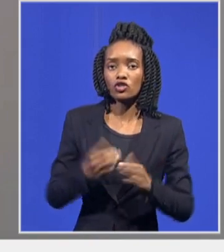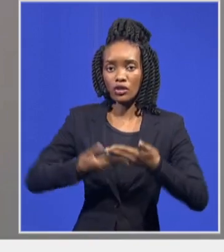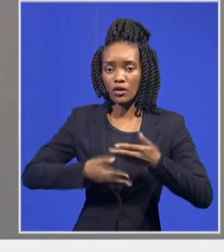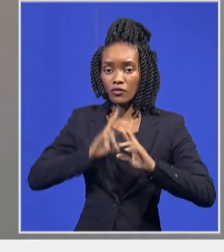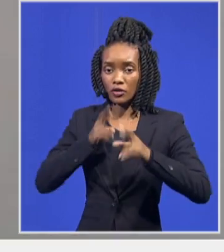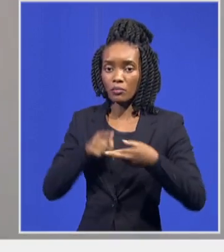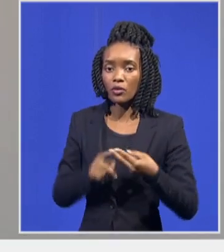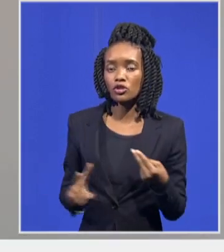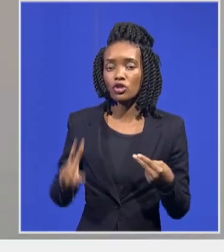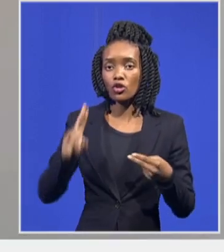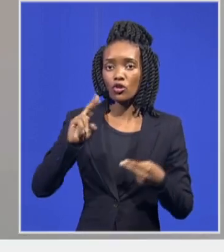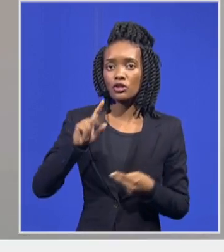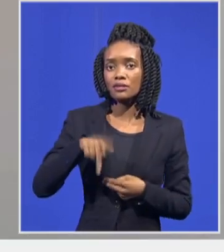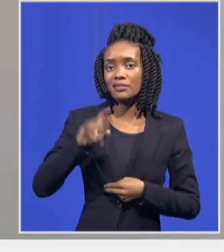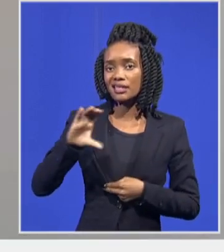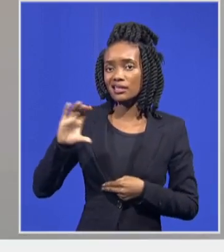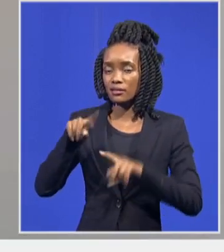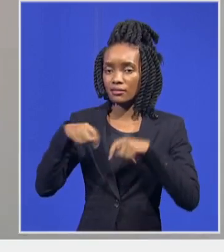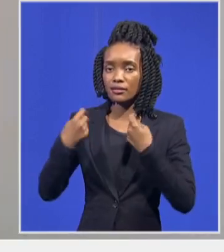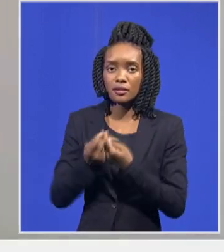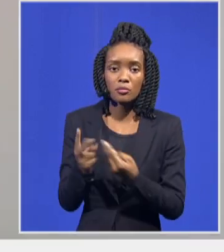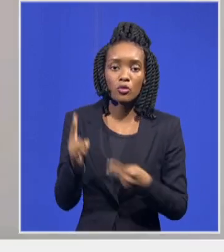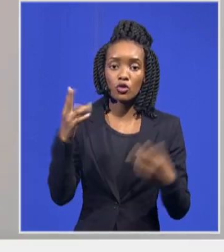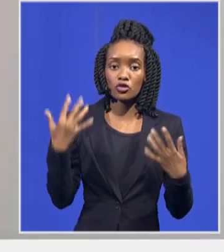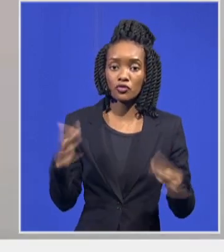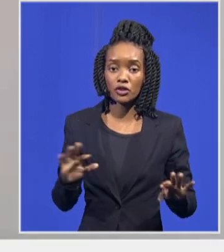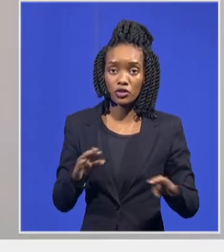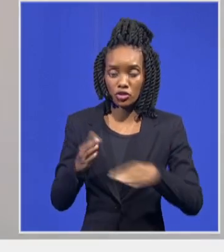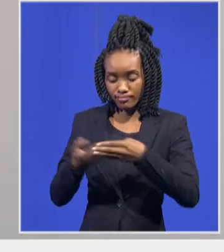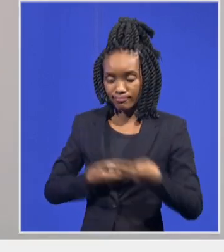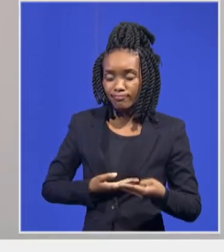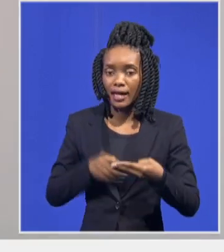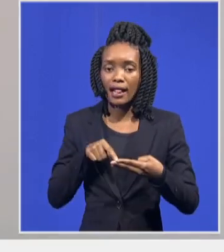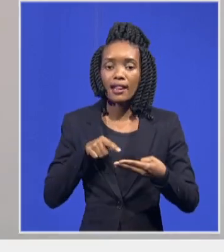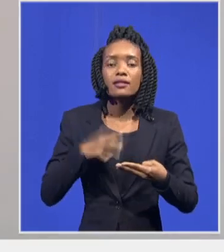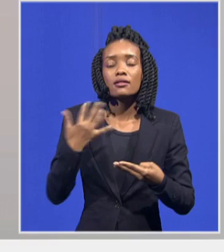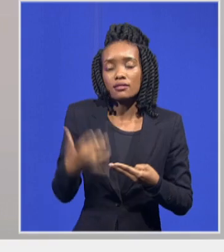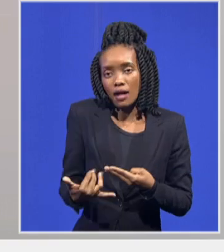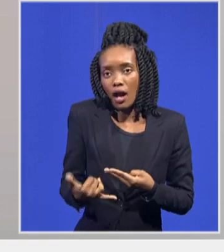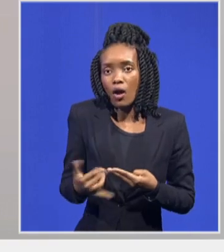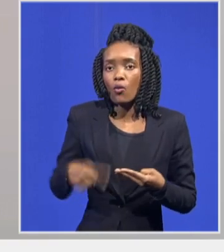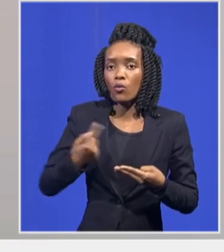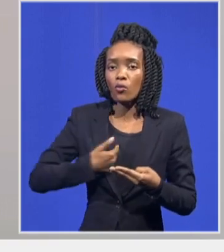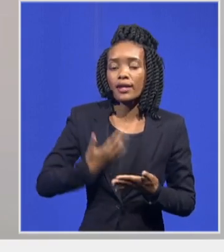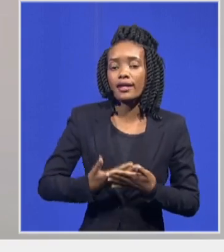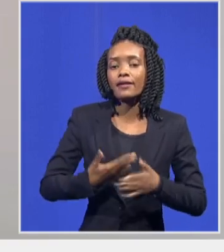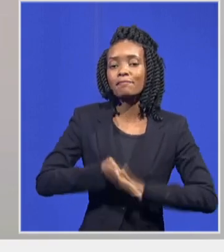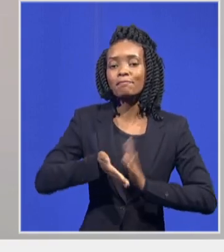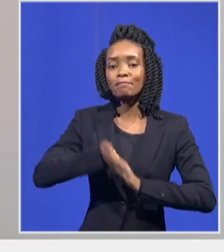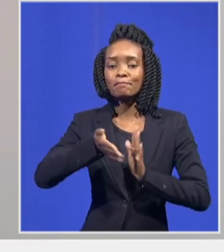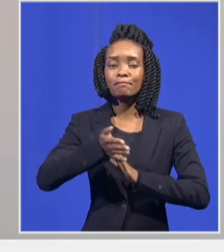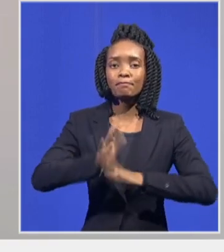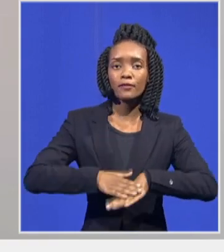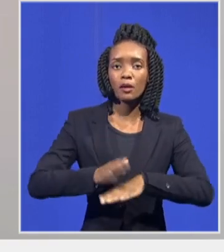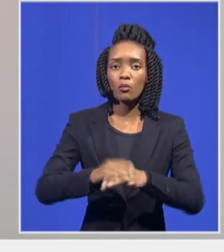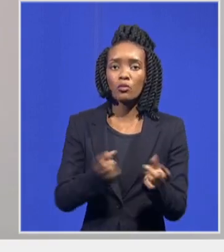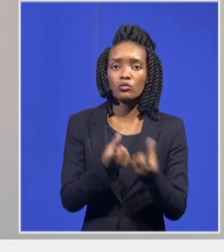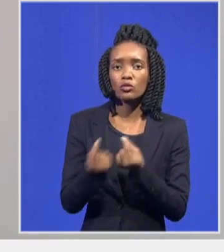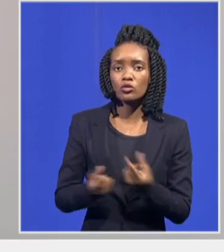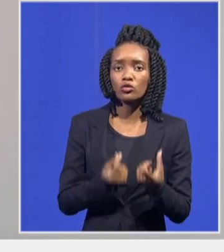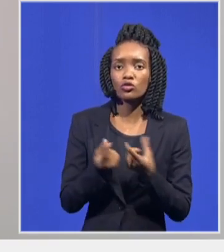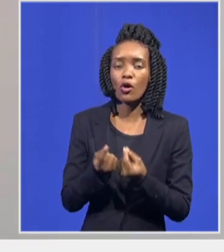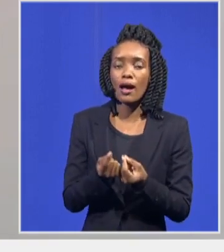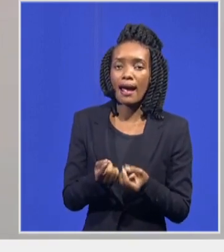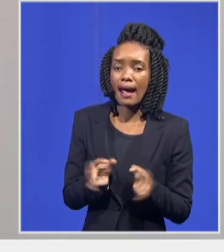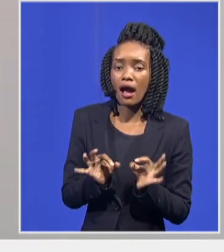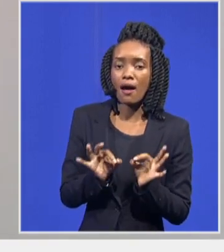launched by the PCC team. It enables us to be able to move with rapidly in completing that